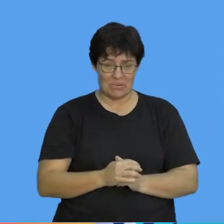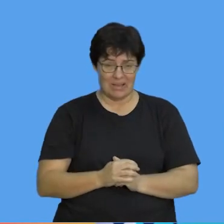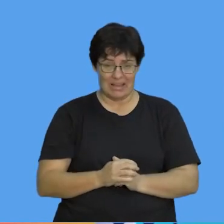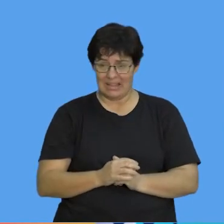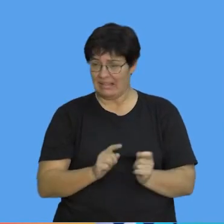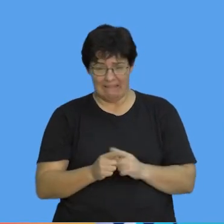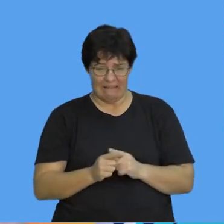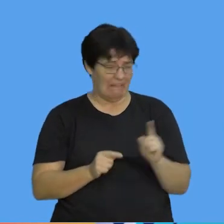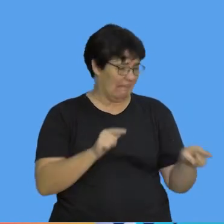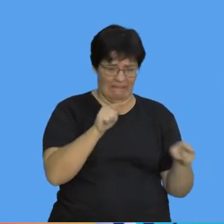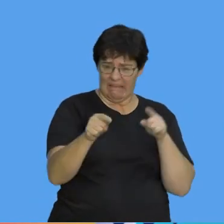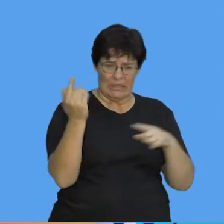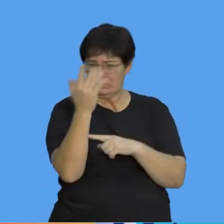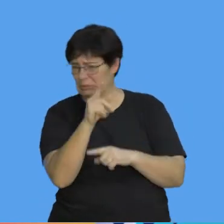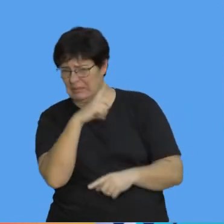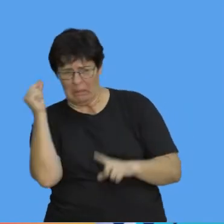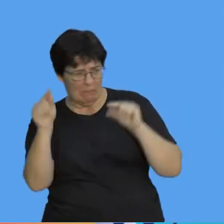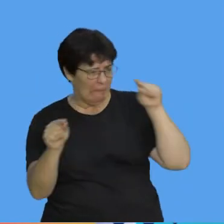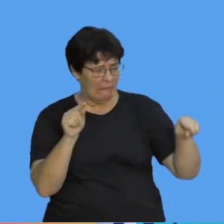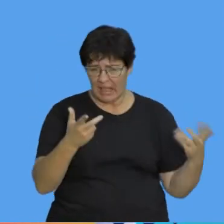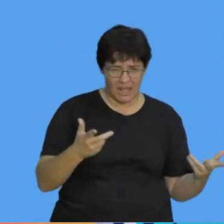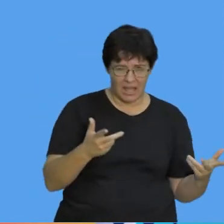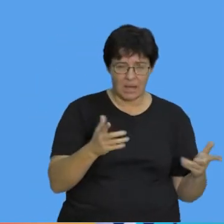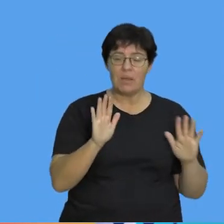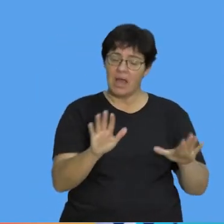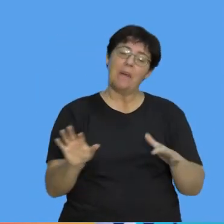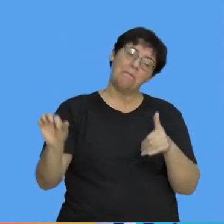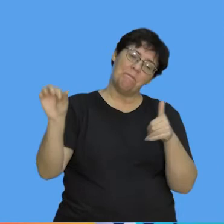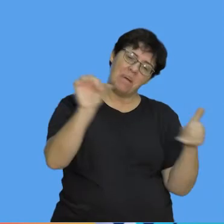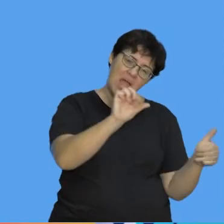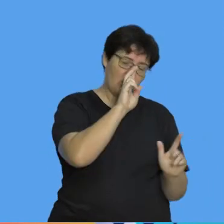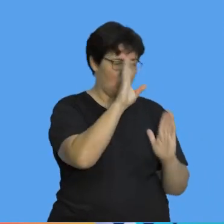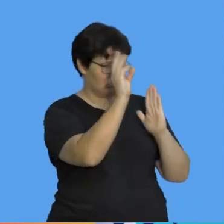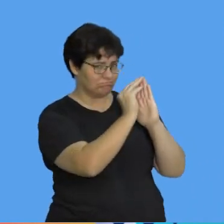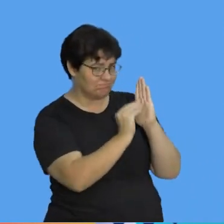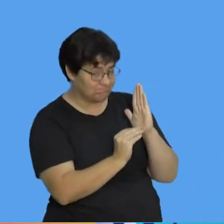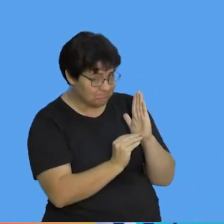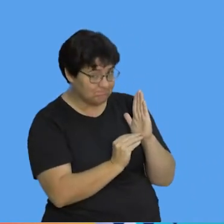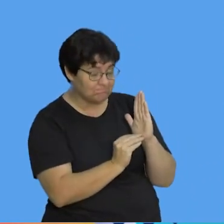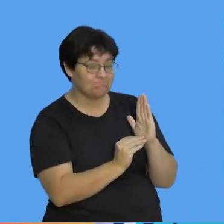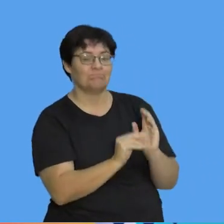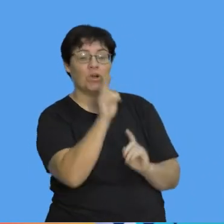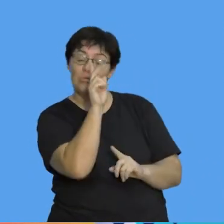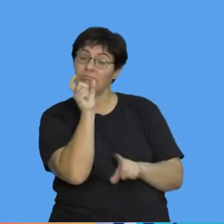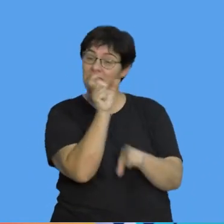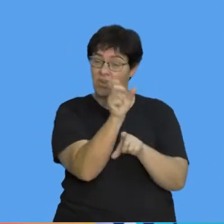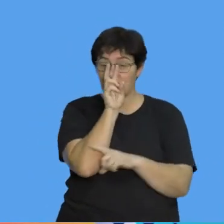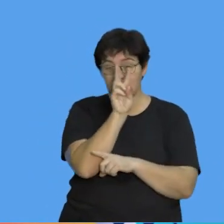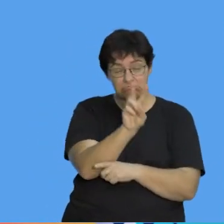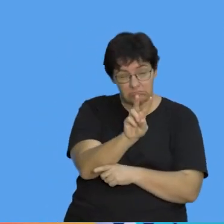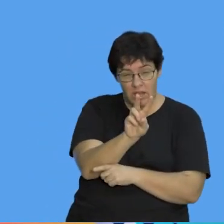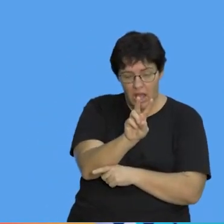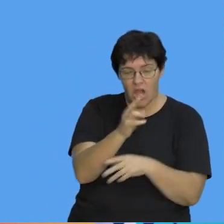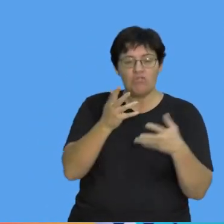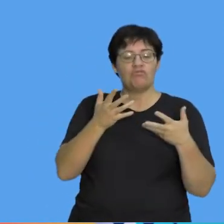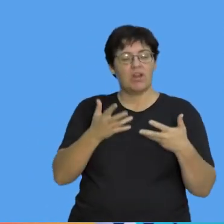all these phylogenetic trees. As I said to you, just go back, look at your notes, right, go back over the video and just